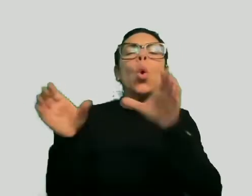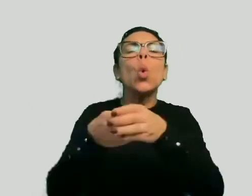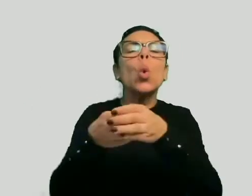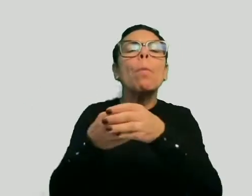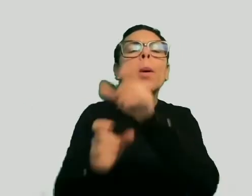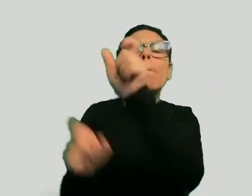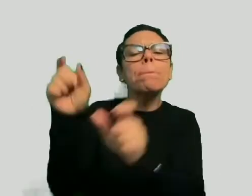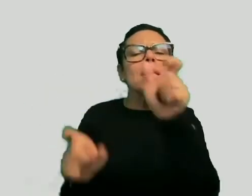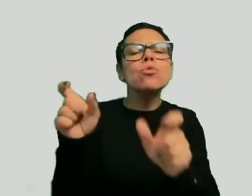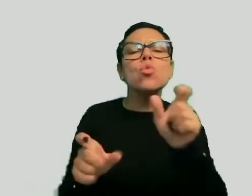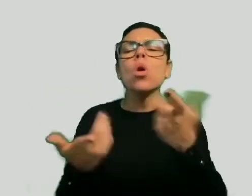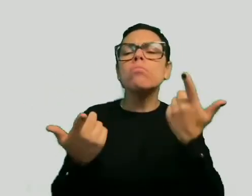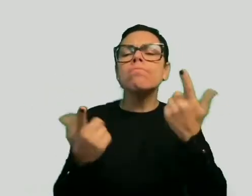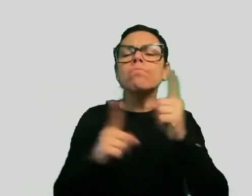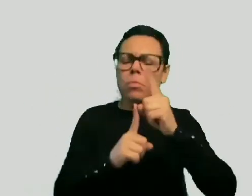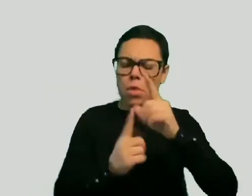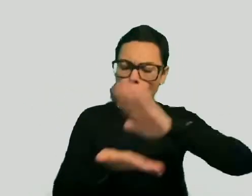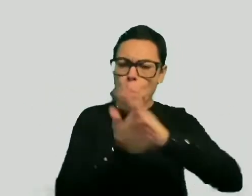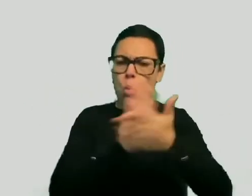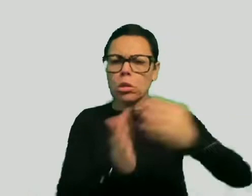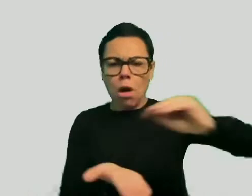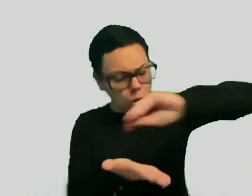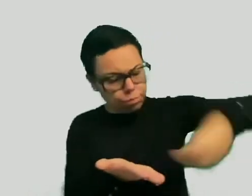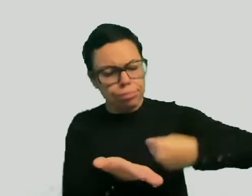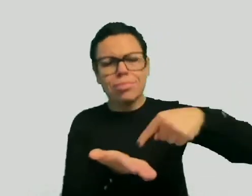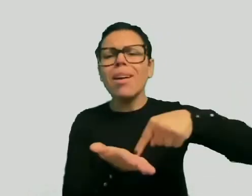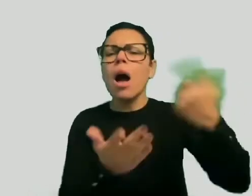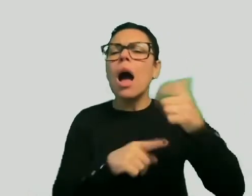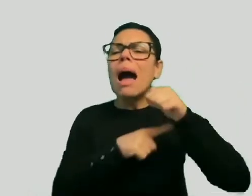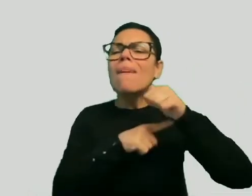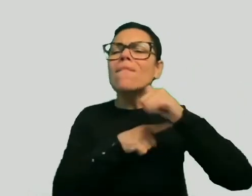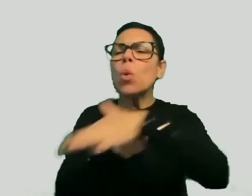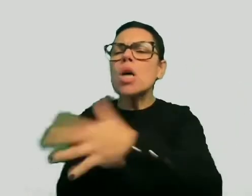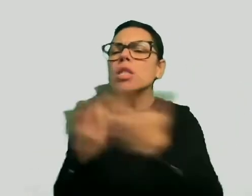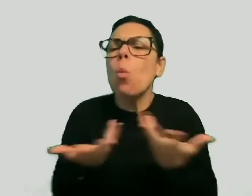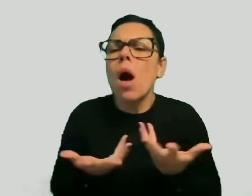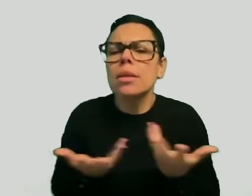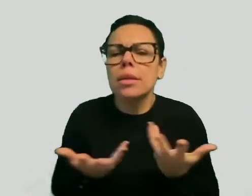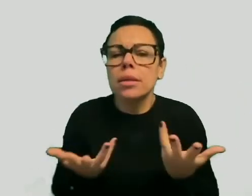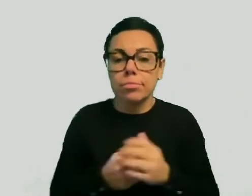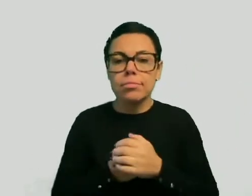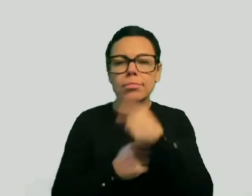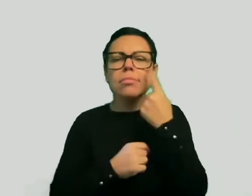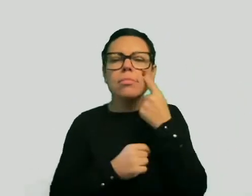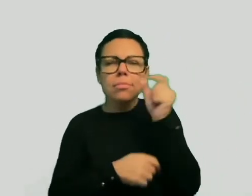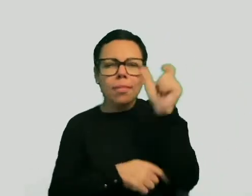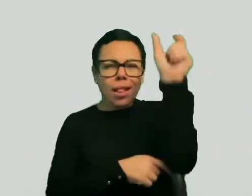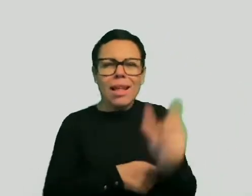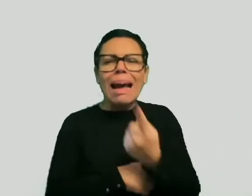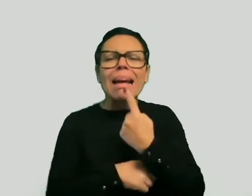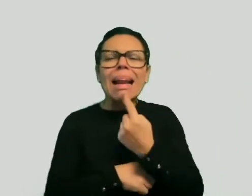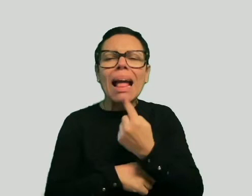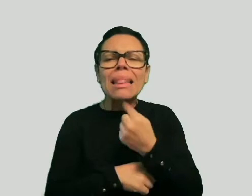And a near 100% believes it's both. Are they correct? Okay.